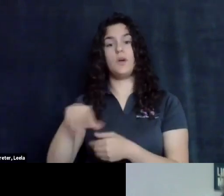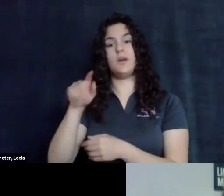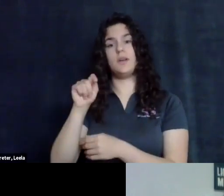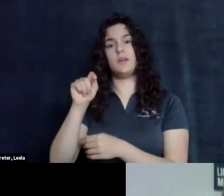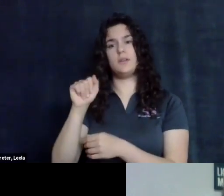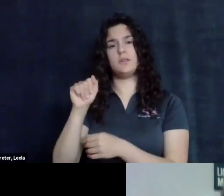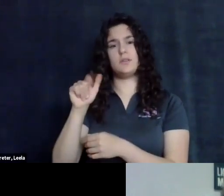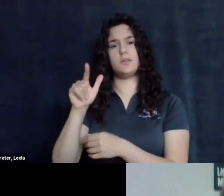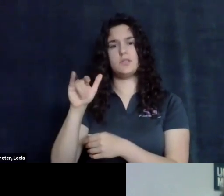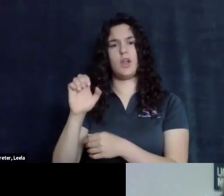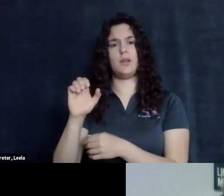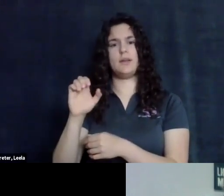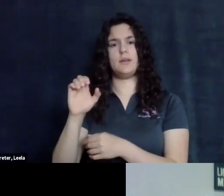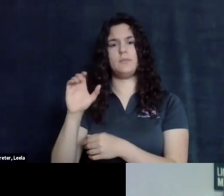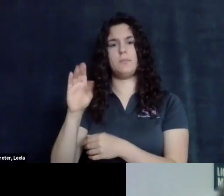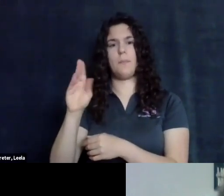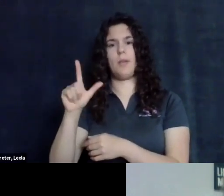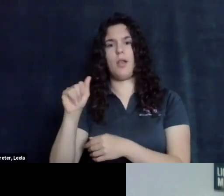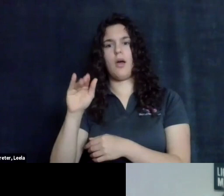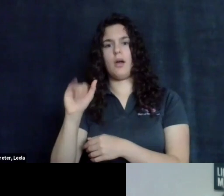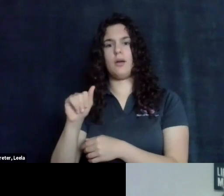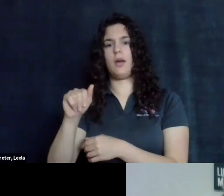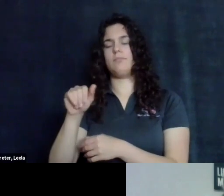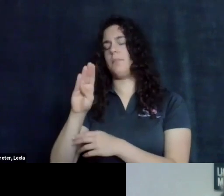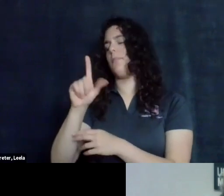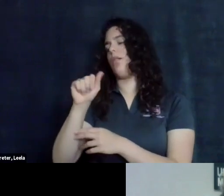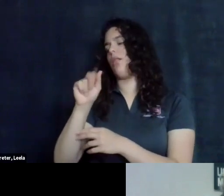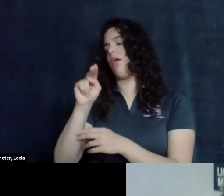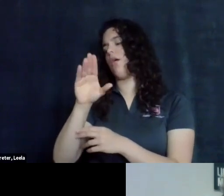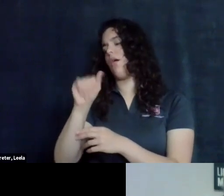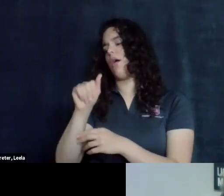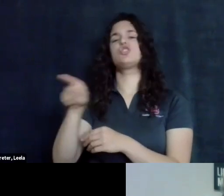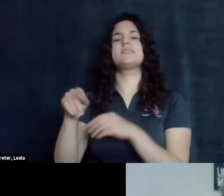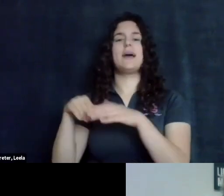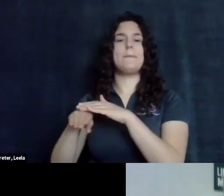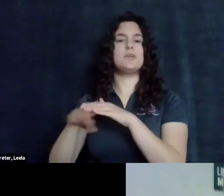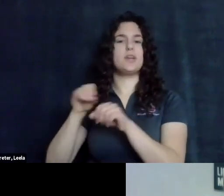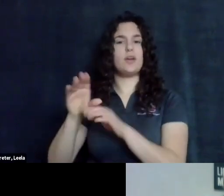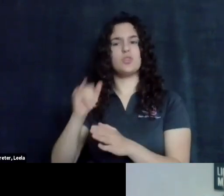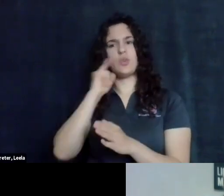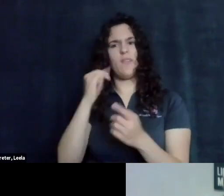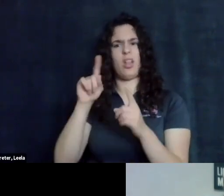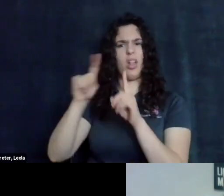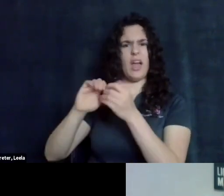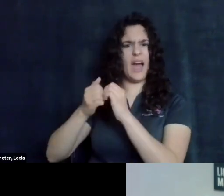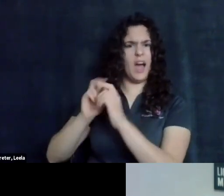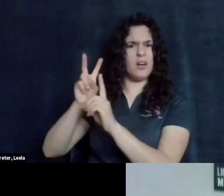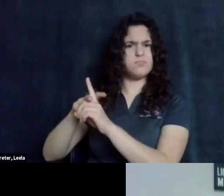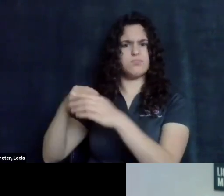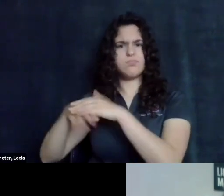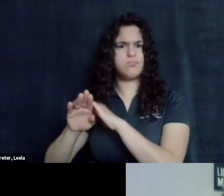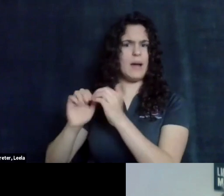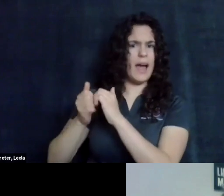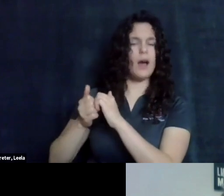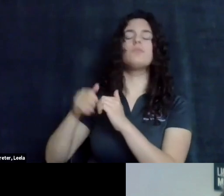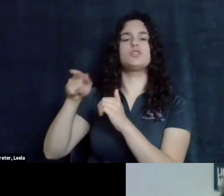the admissions counselor, and she'll be fielding any questions that you guys may have that are admissions related. Just a reminder,